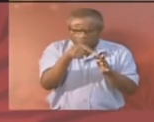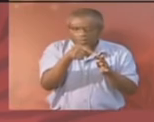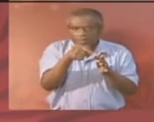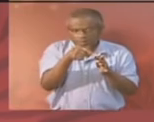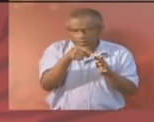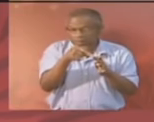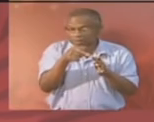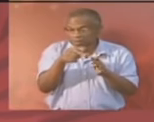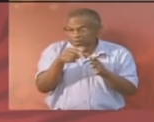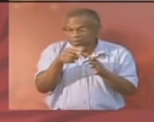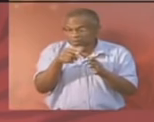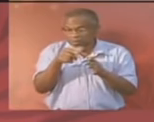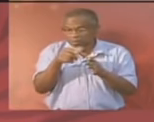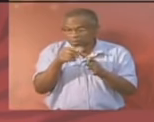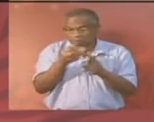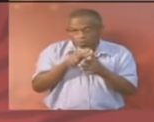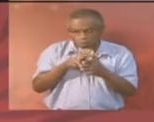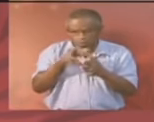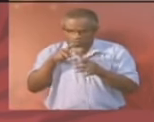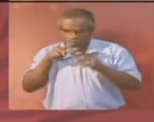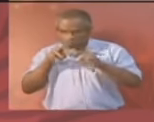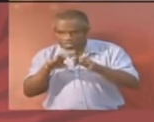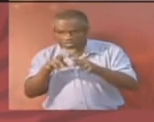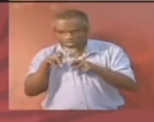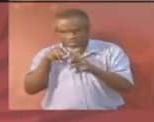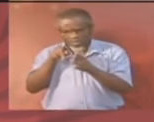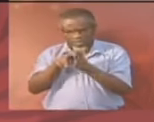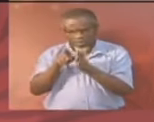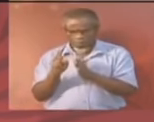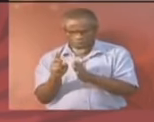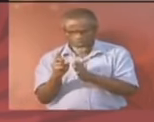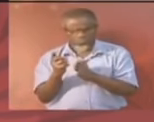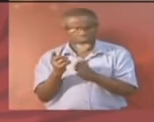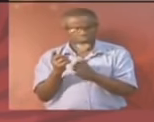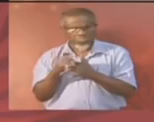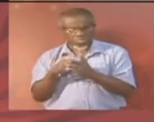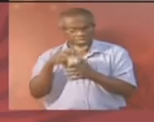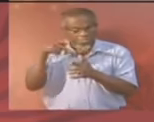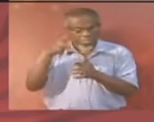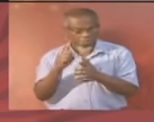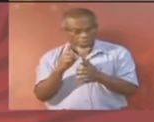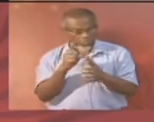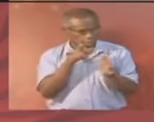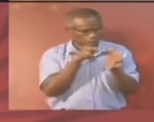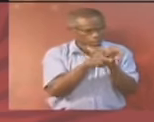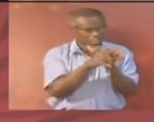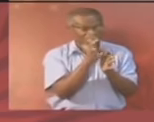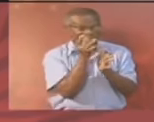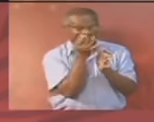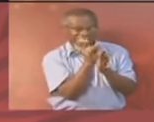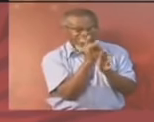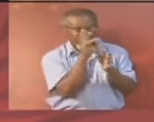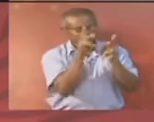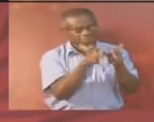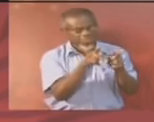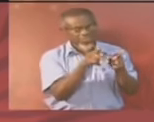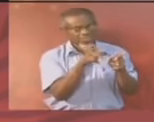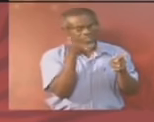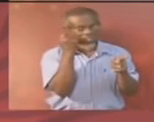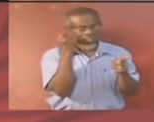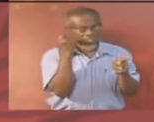However, I think the jury is still out on this because the rise in P1 in Brazil came at a time when the hospitals were being